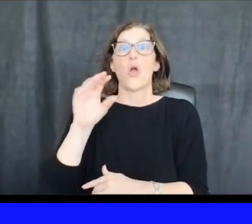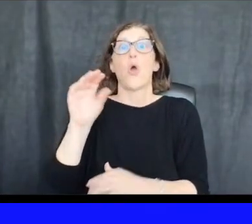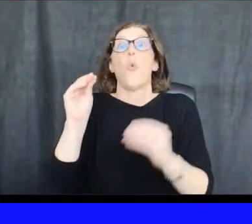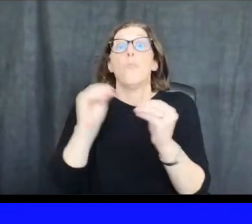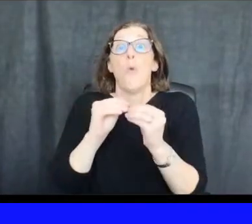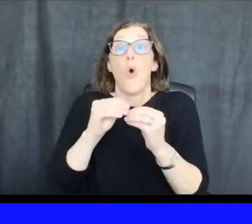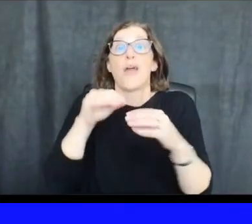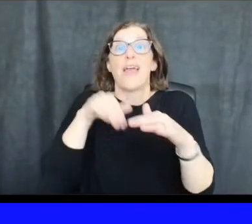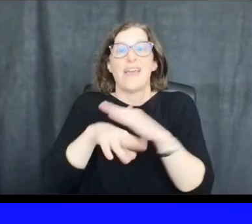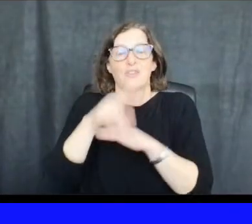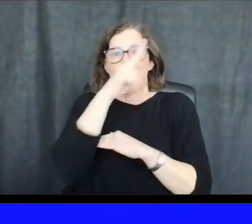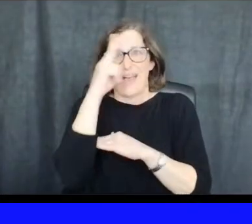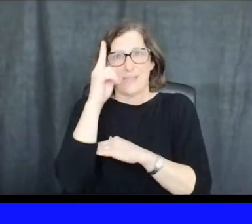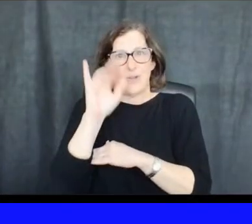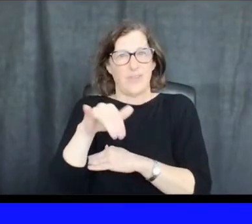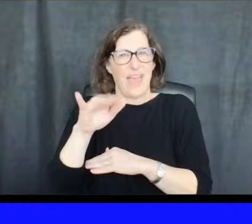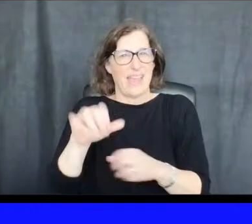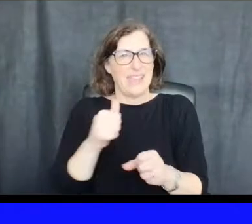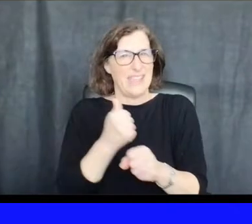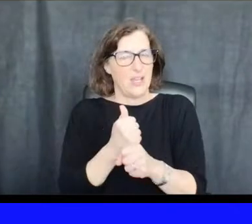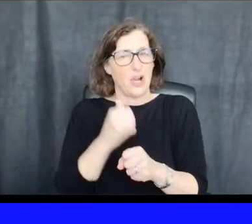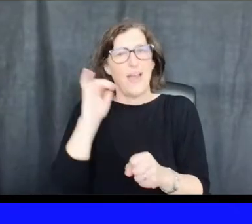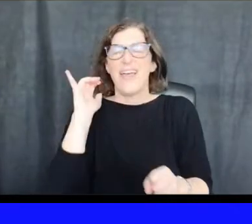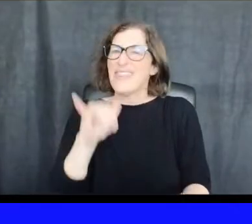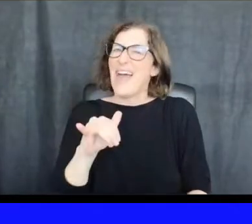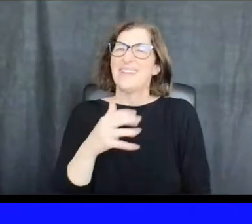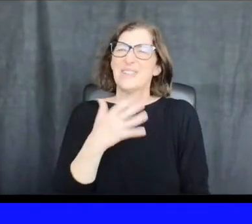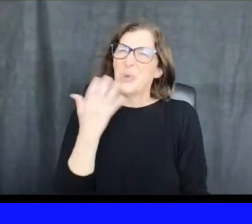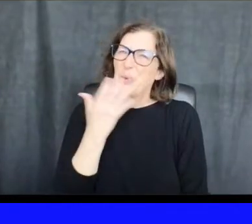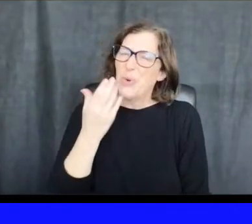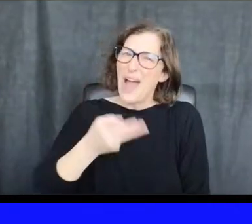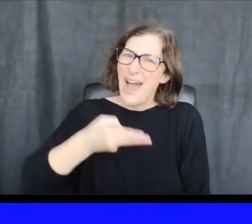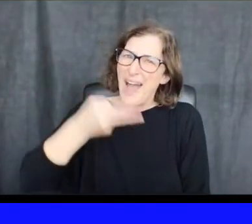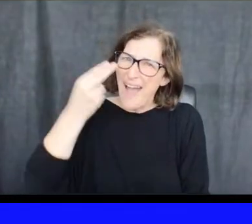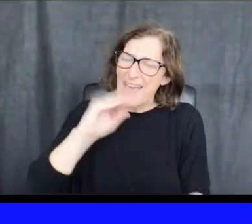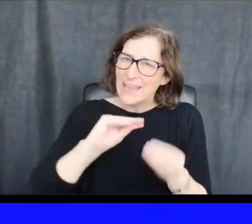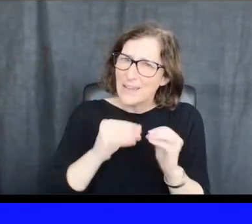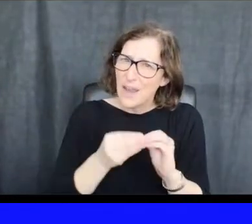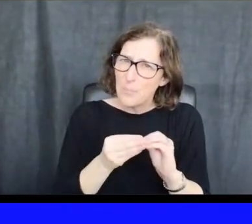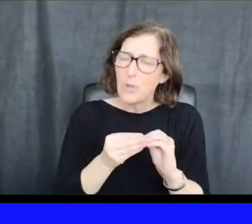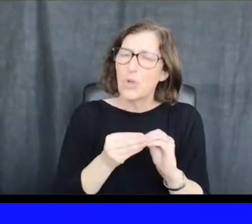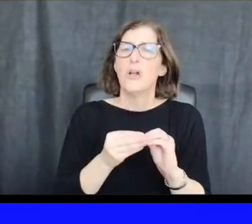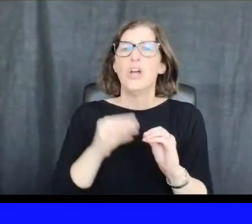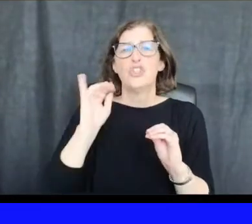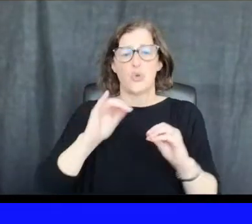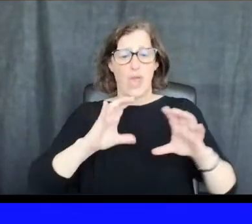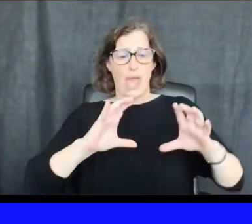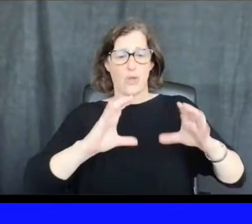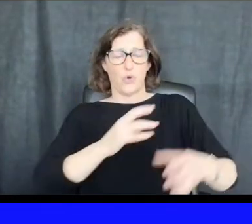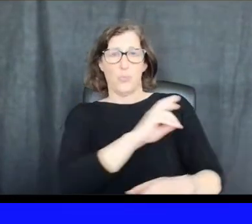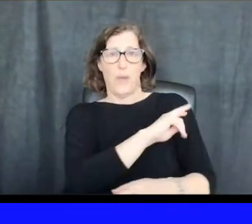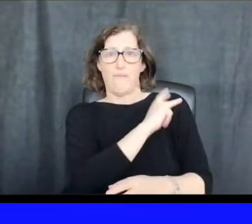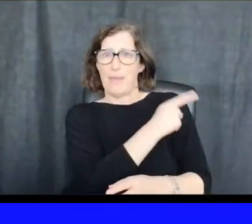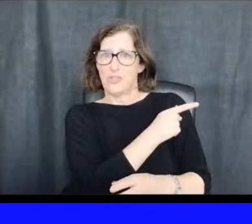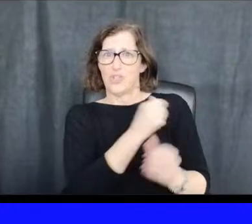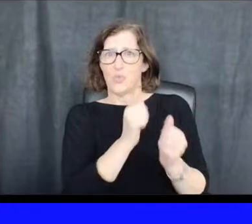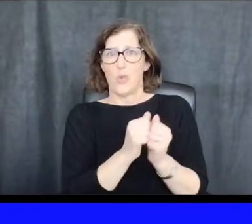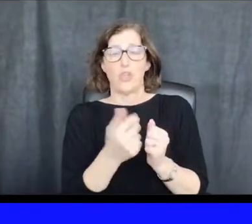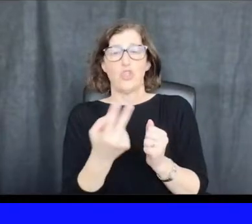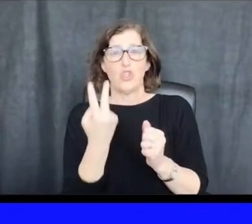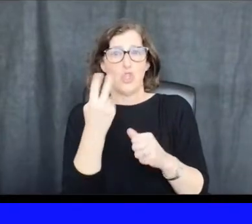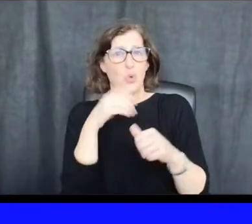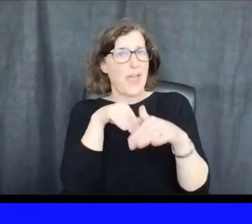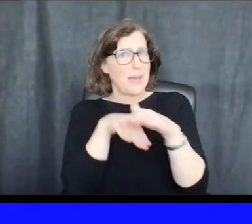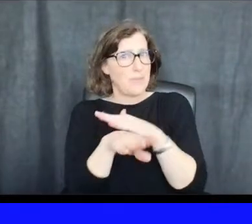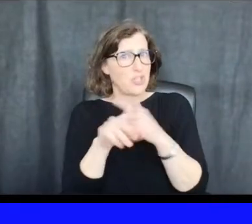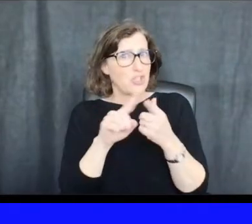learn who these patients are, what are the common barriers they have to achieving their highest health status, and